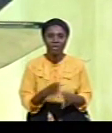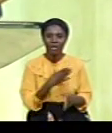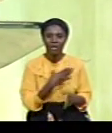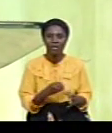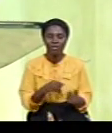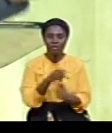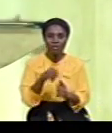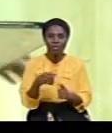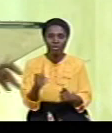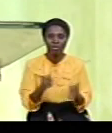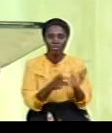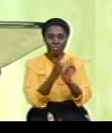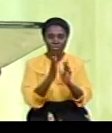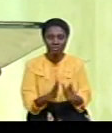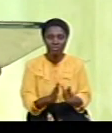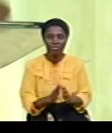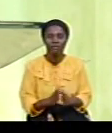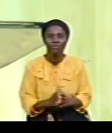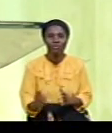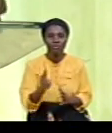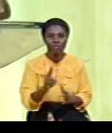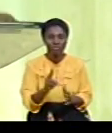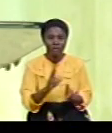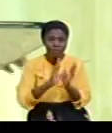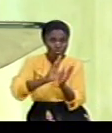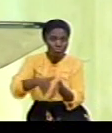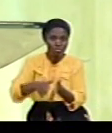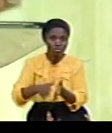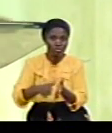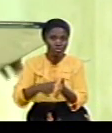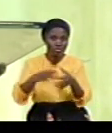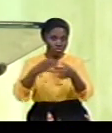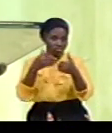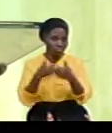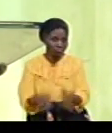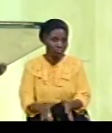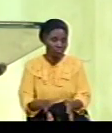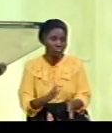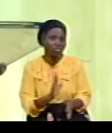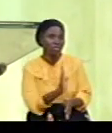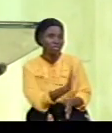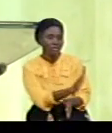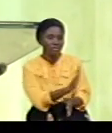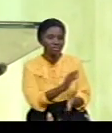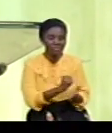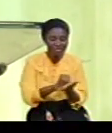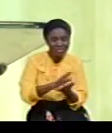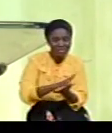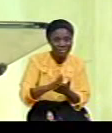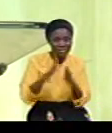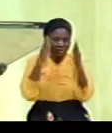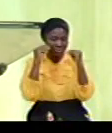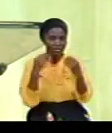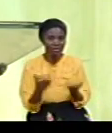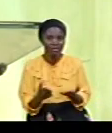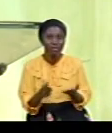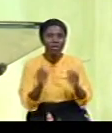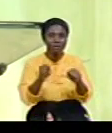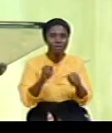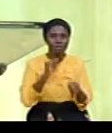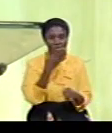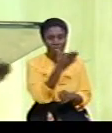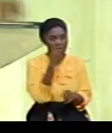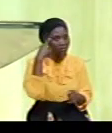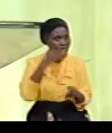believer loses the sanctification experience, the root of sins begin to grow again, and the possibility is there for total